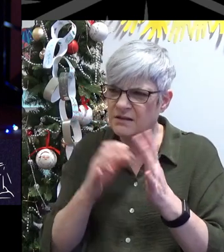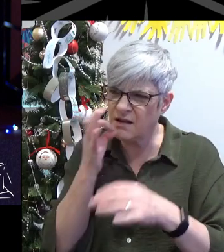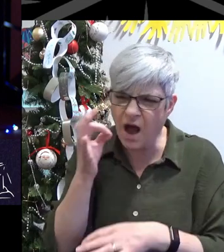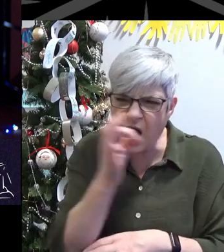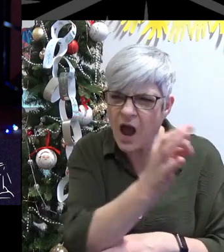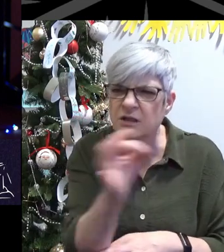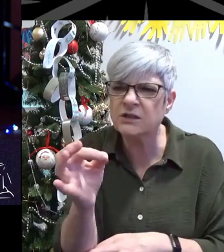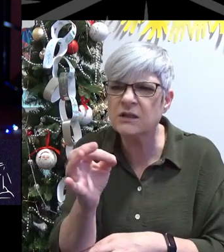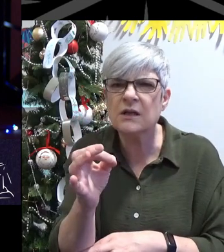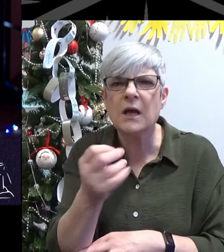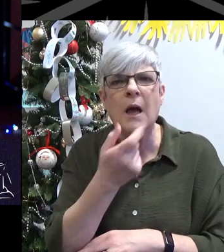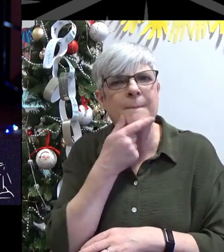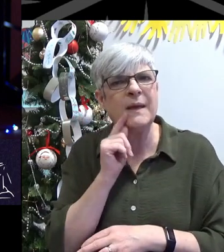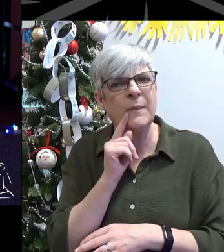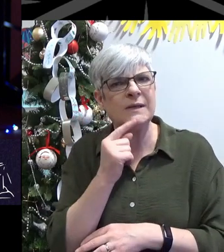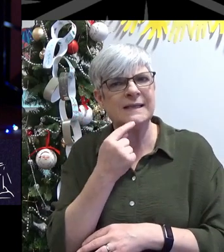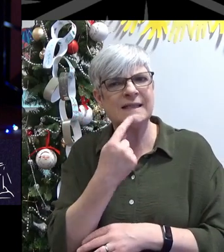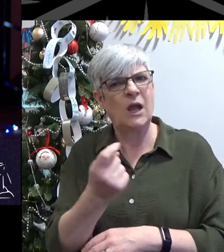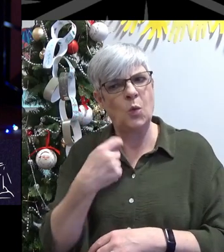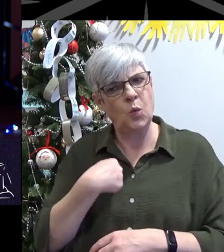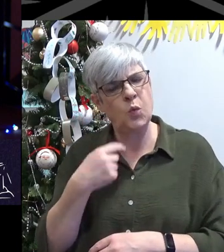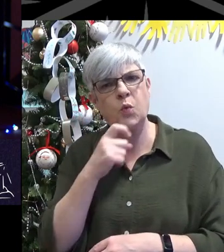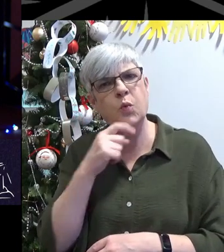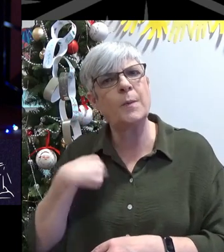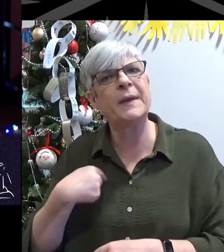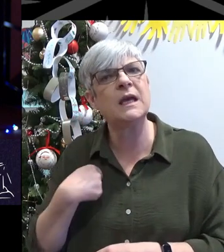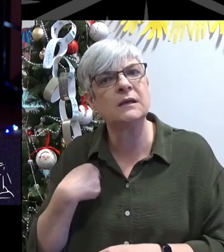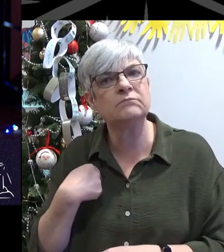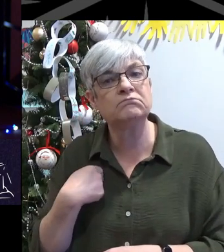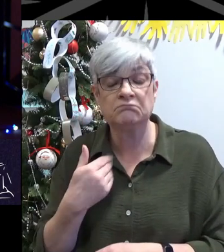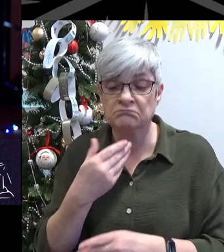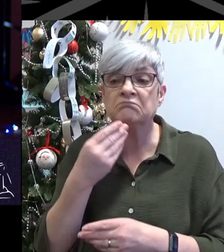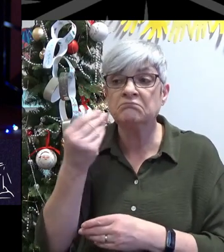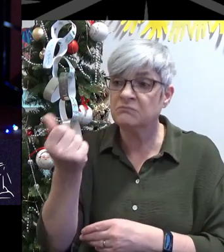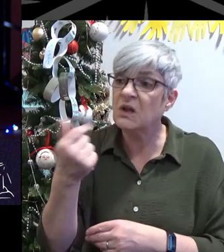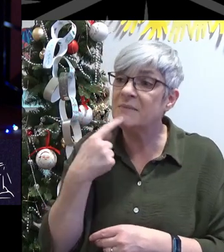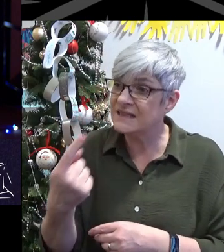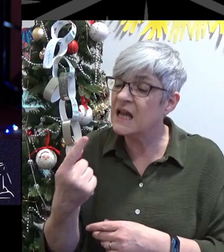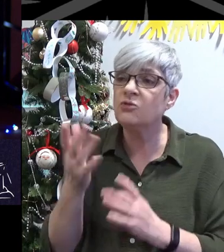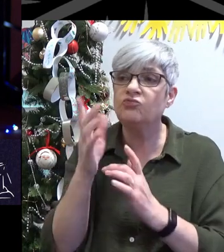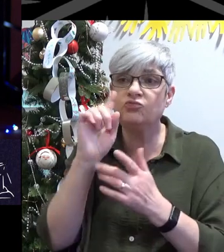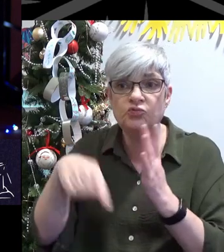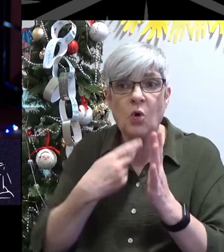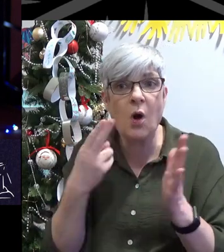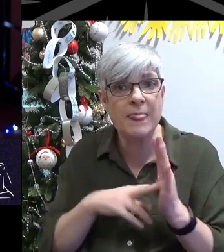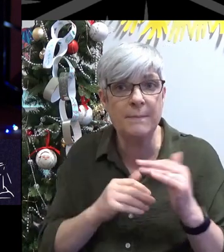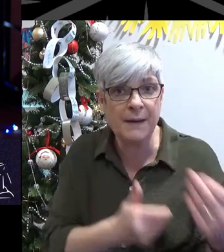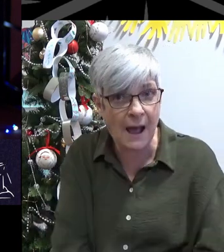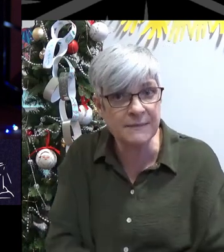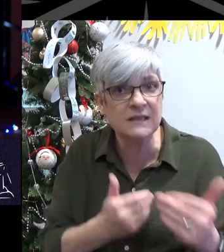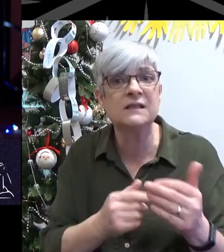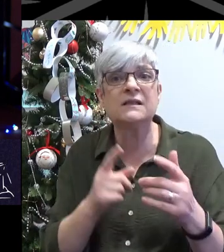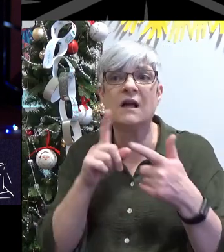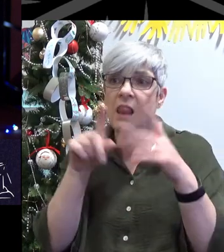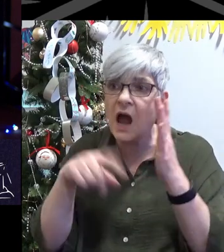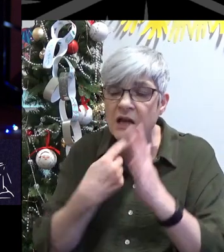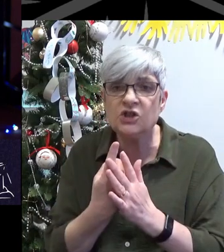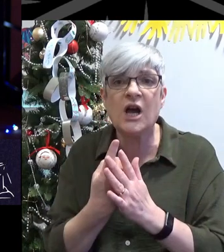am?" Well, they replied, "Some say John the Baptist, others say Elijah, still others one of the